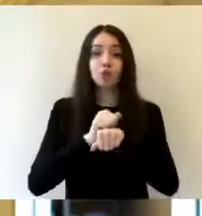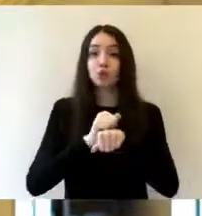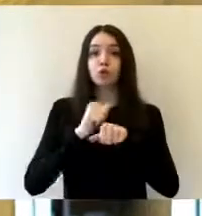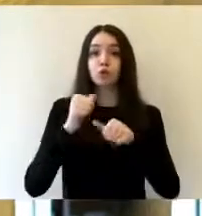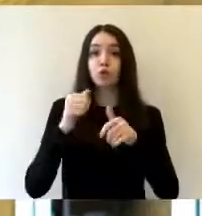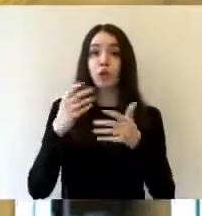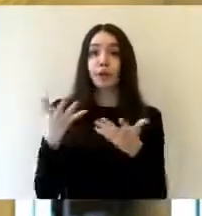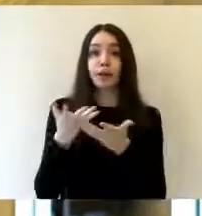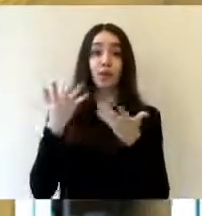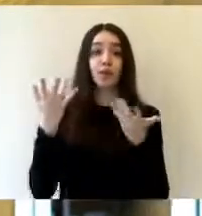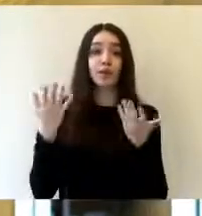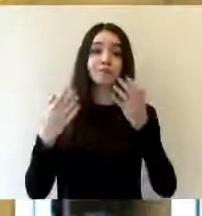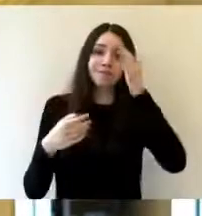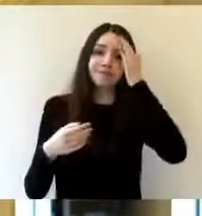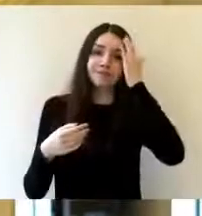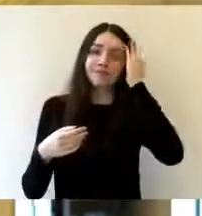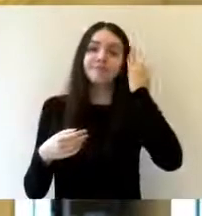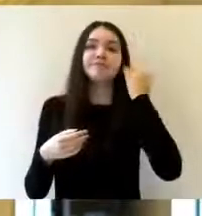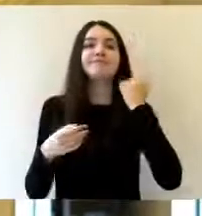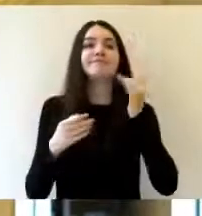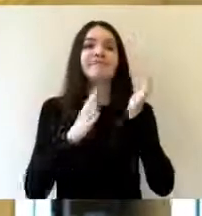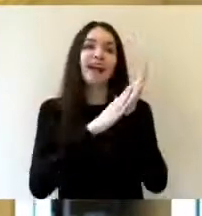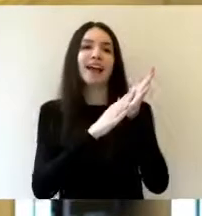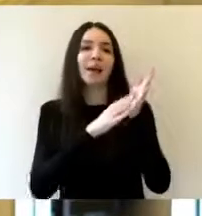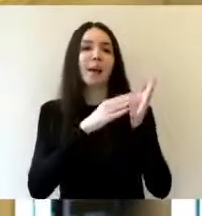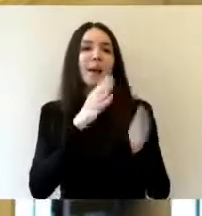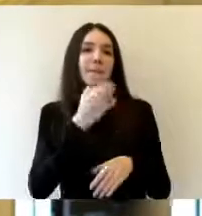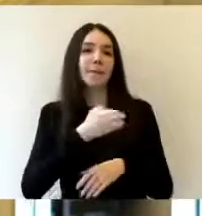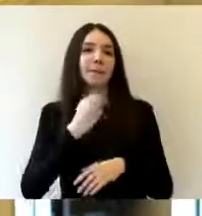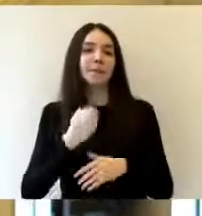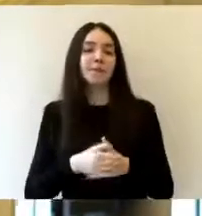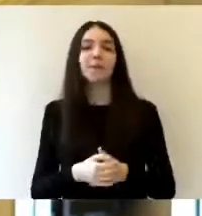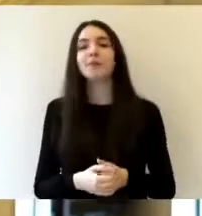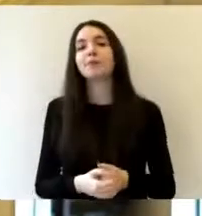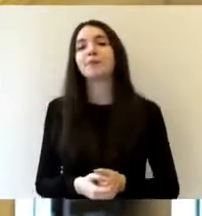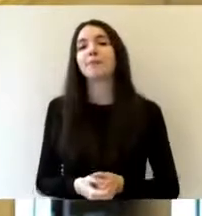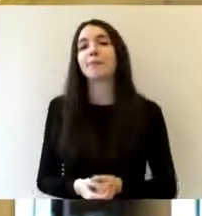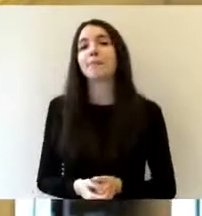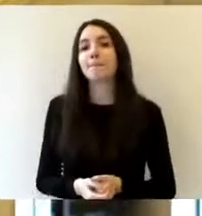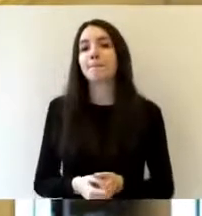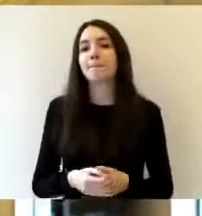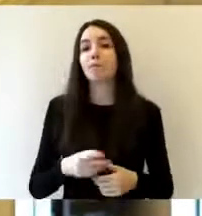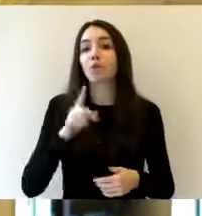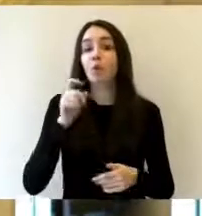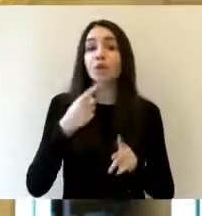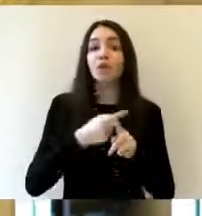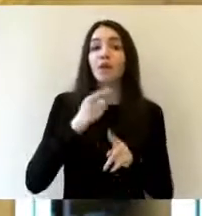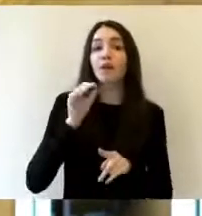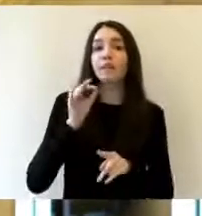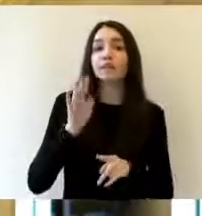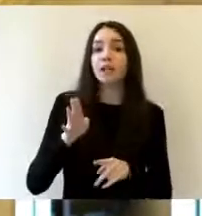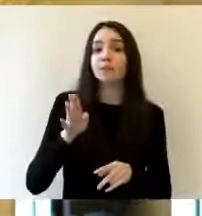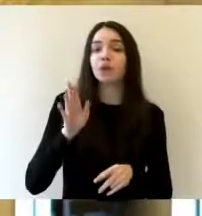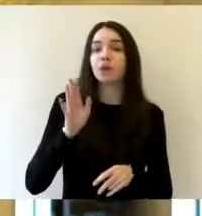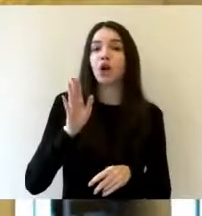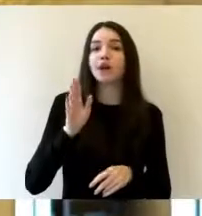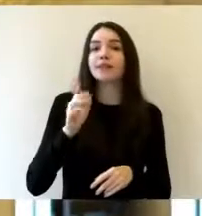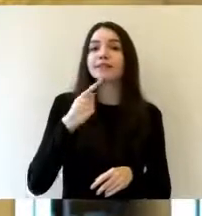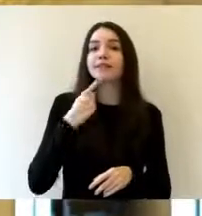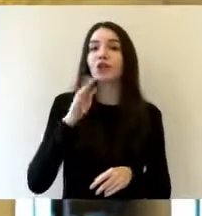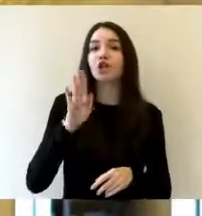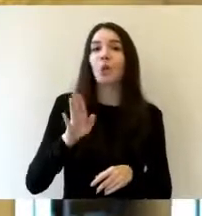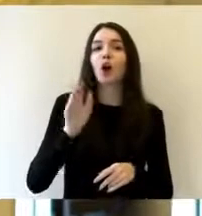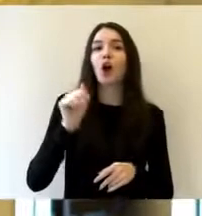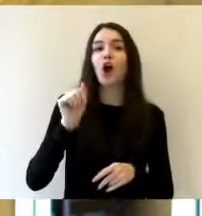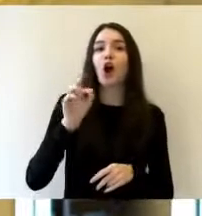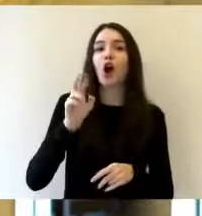That's what's up, Baltimore. Yeah. A question we have from Facebook is, your art is monumental.